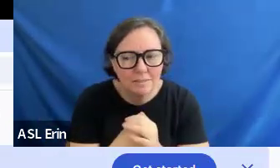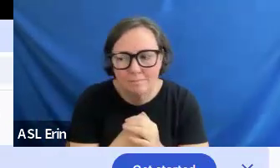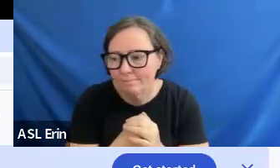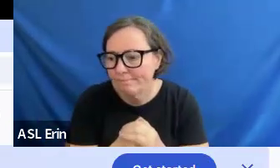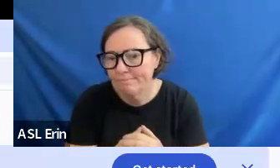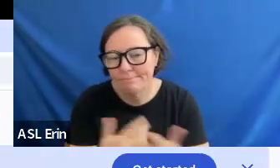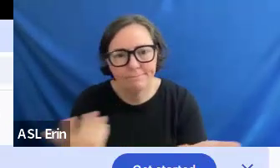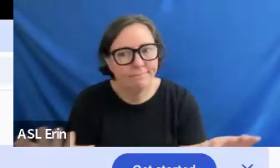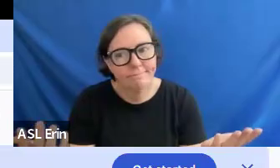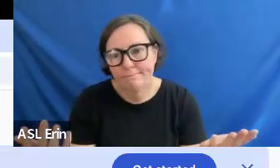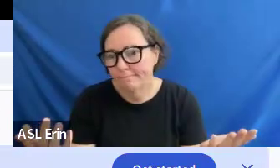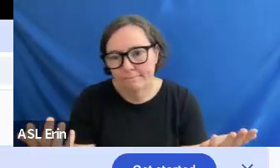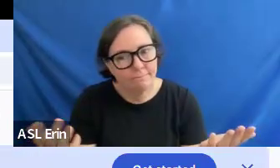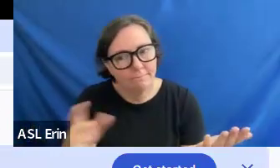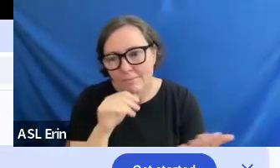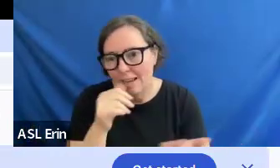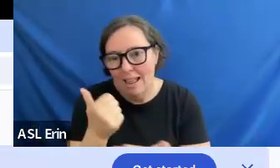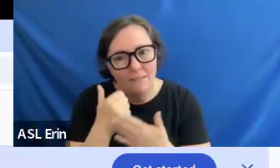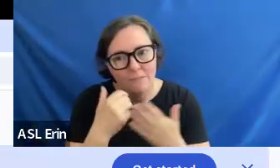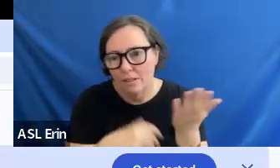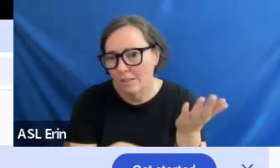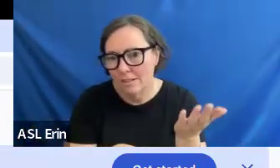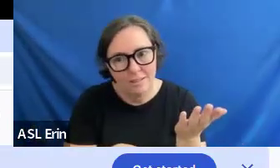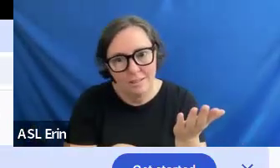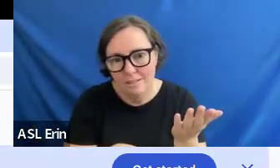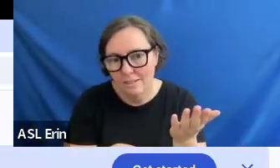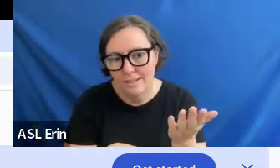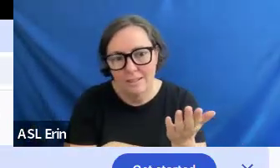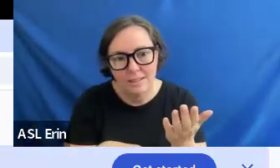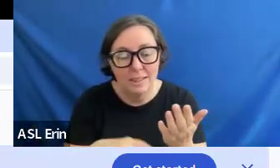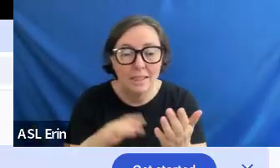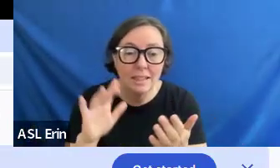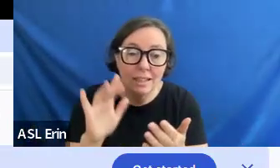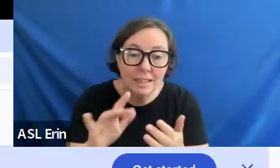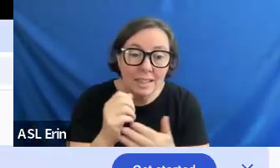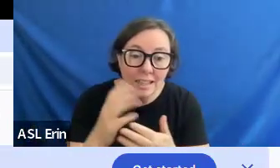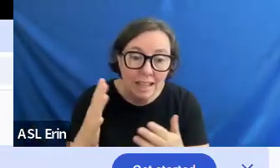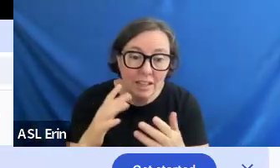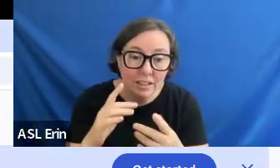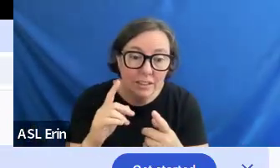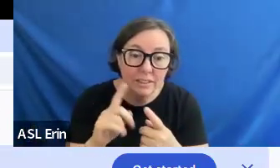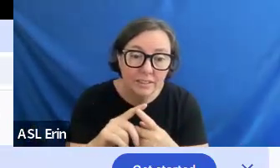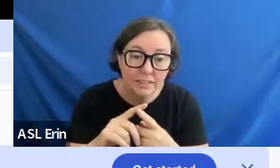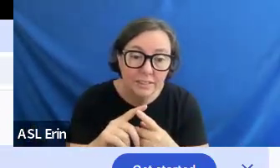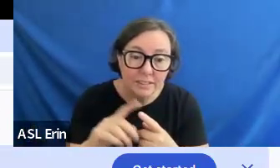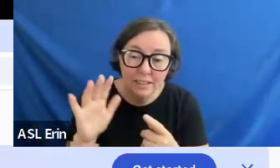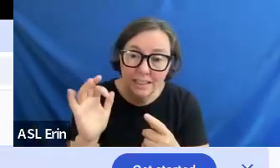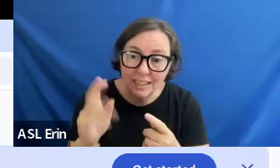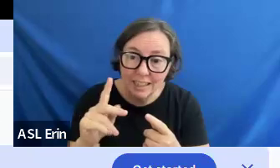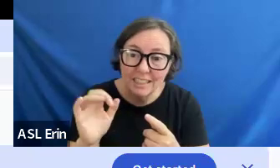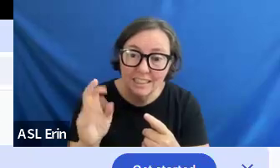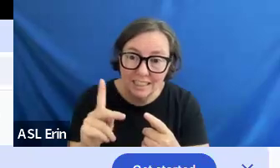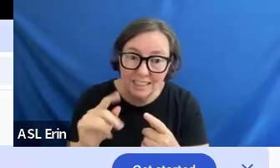But it's just as uninformative as click here. Link, link. Heather Crombie has joined the meeting. Link, link, link. Link,